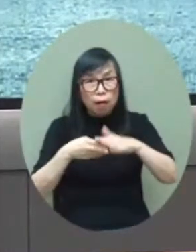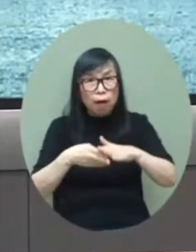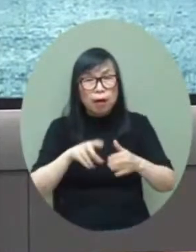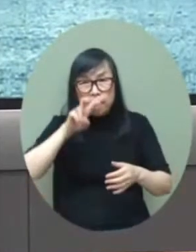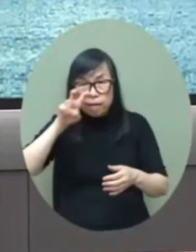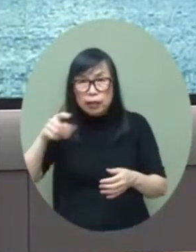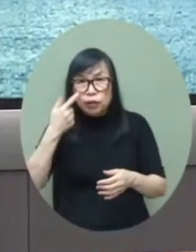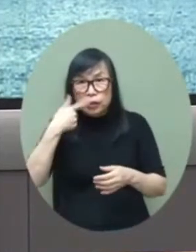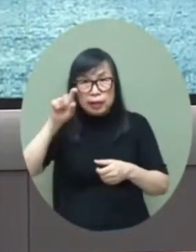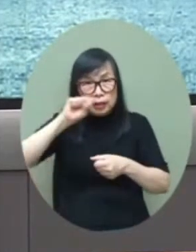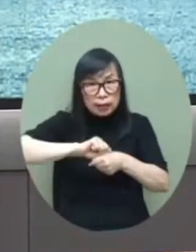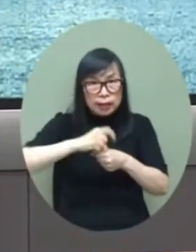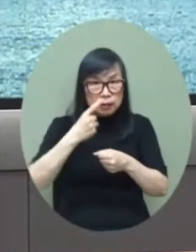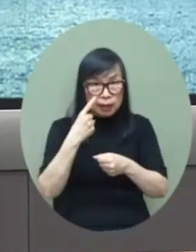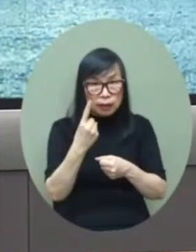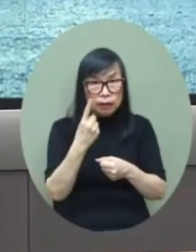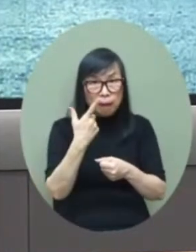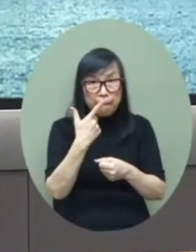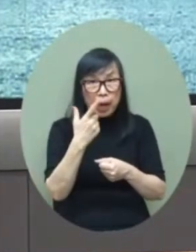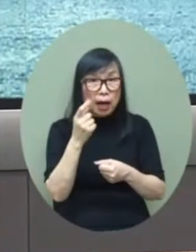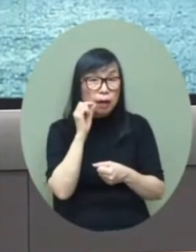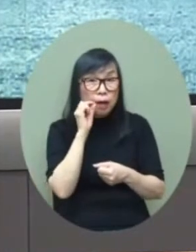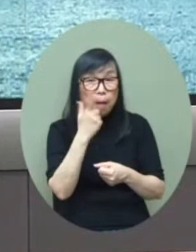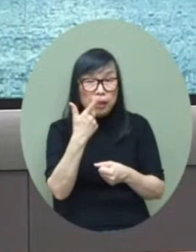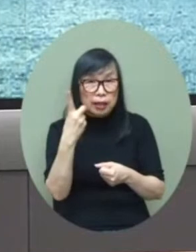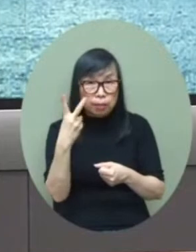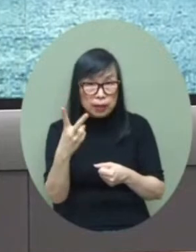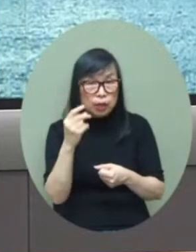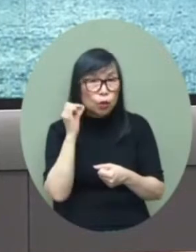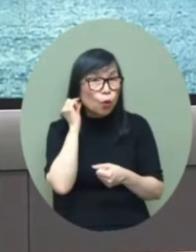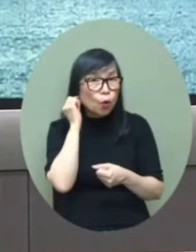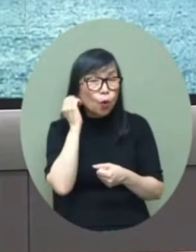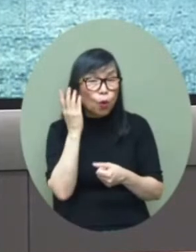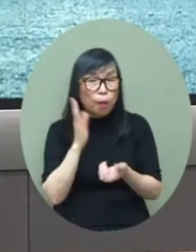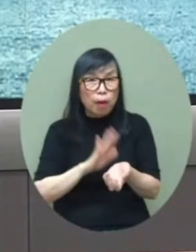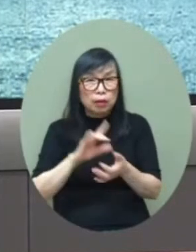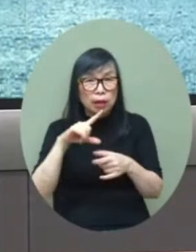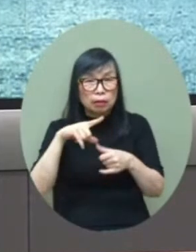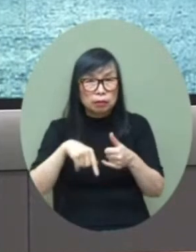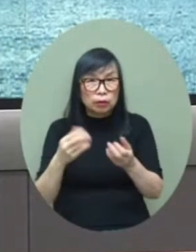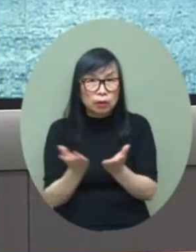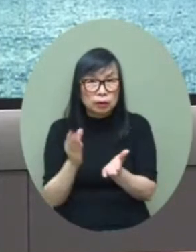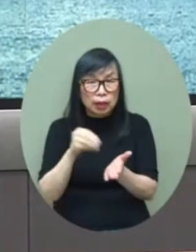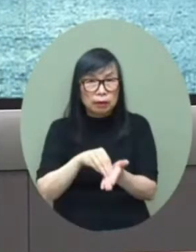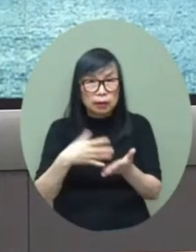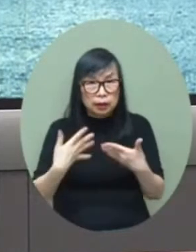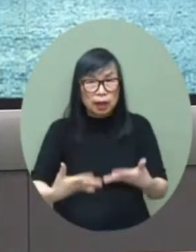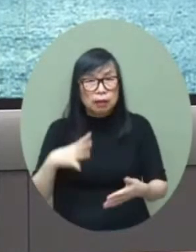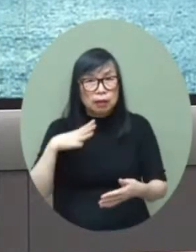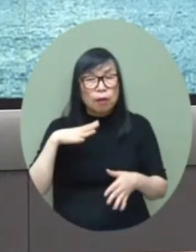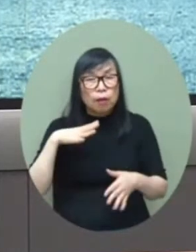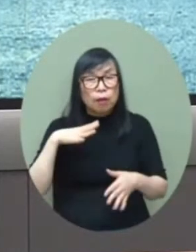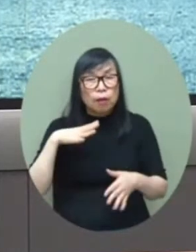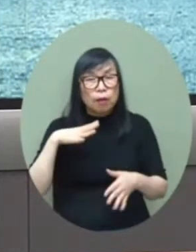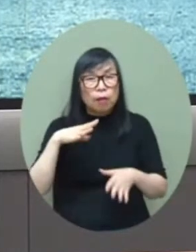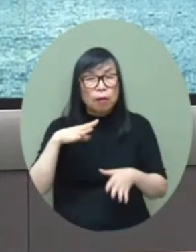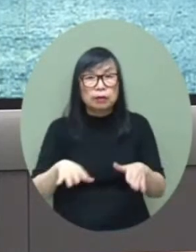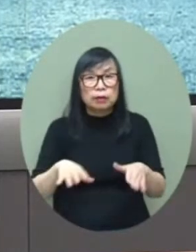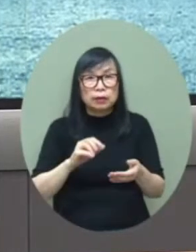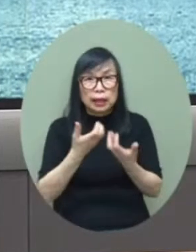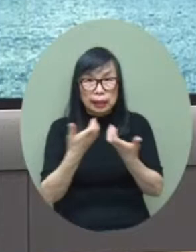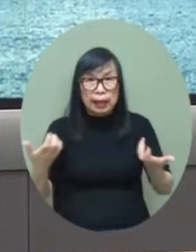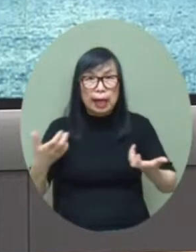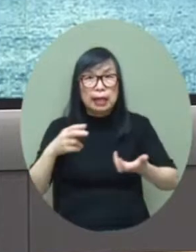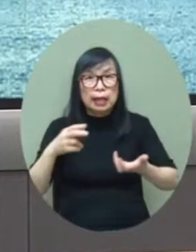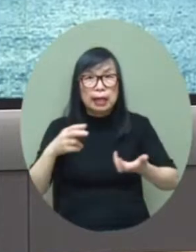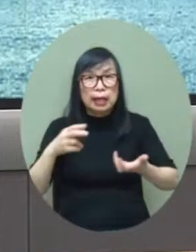care ward of Buddha's Hospital, we have got 1 82-year-old female student patient